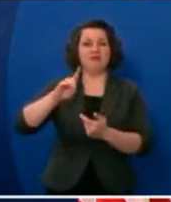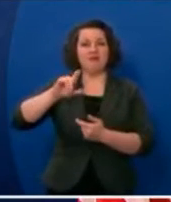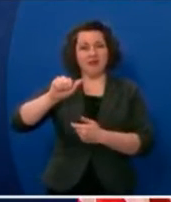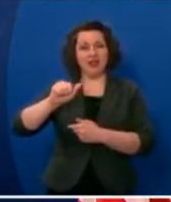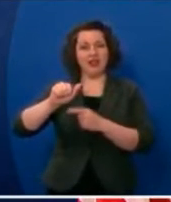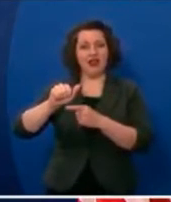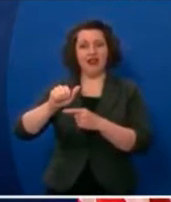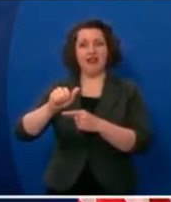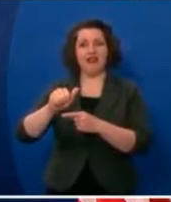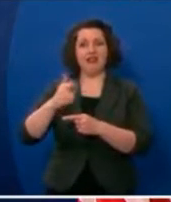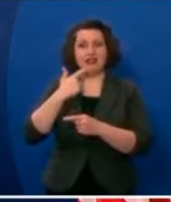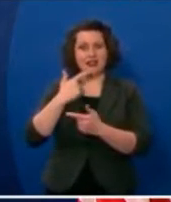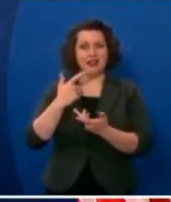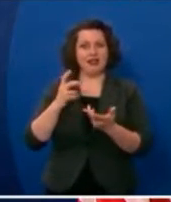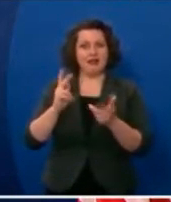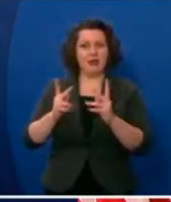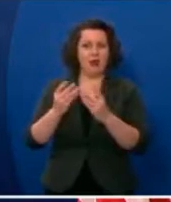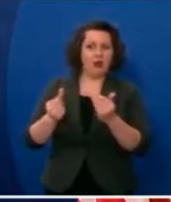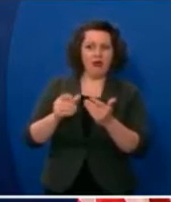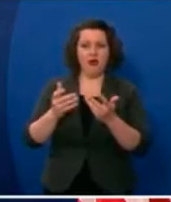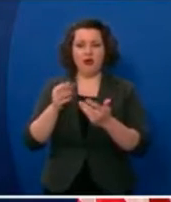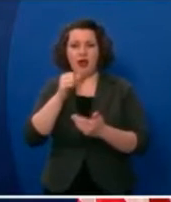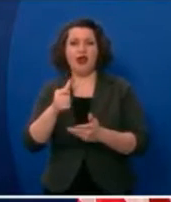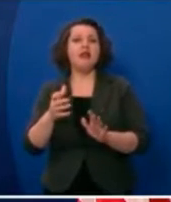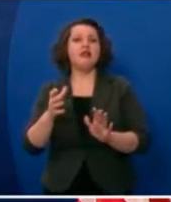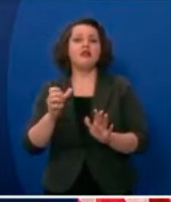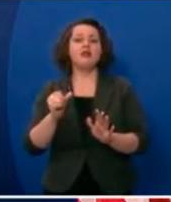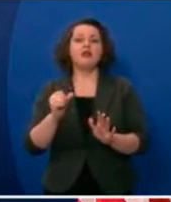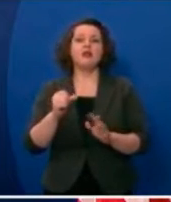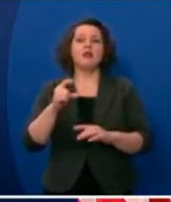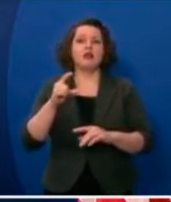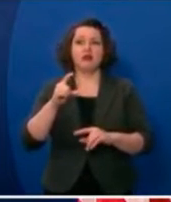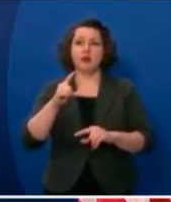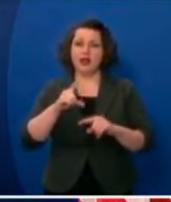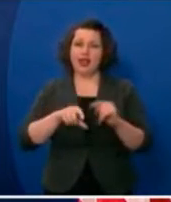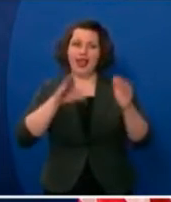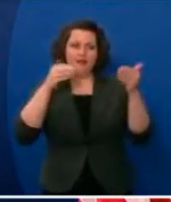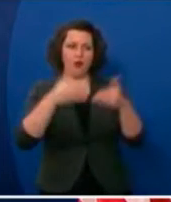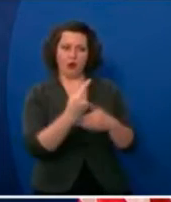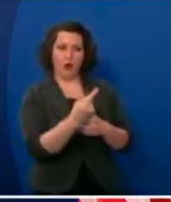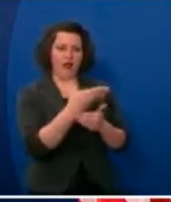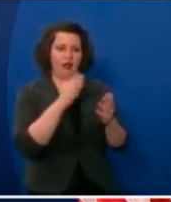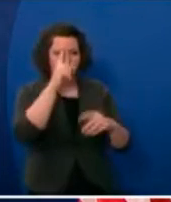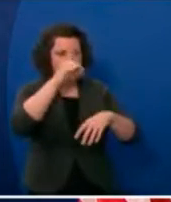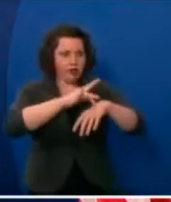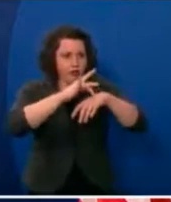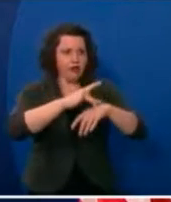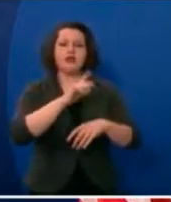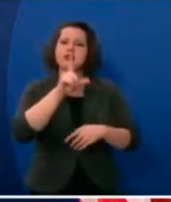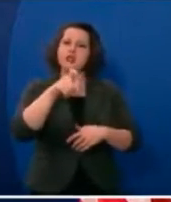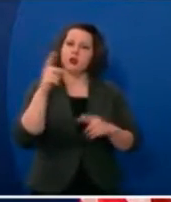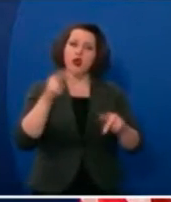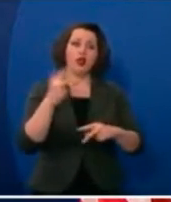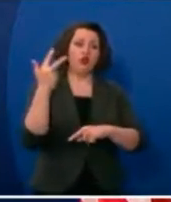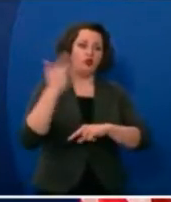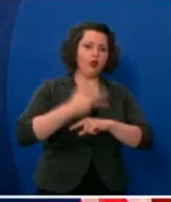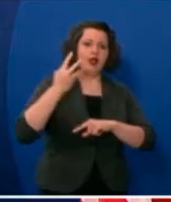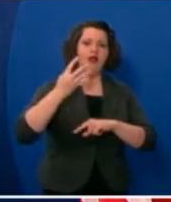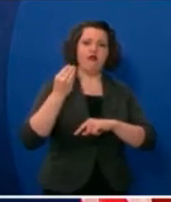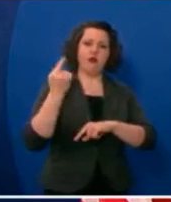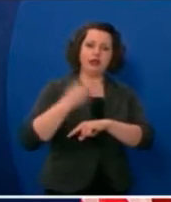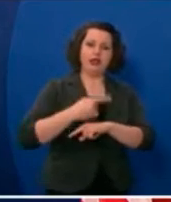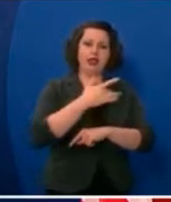that's recovering. So we just, you just can't focus on one thing. We need to look at 3-day trends. We need to look at 14-day trends. We need to look